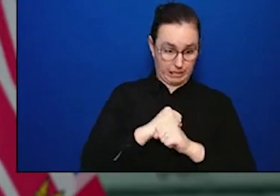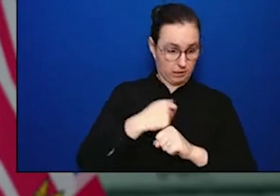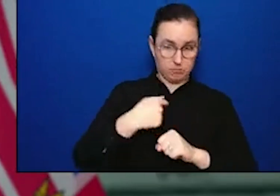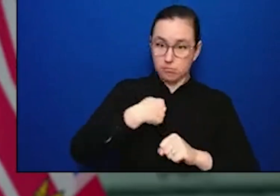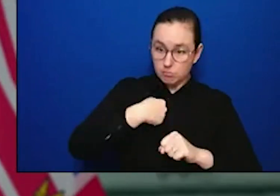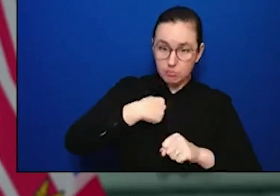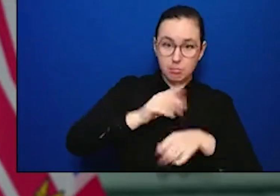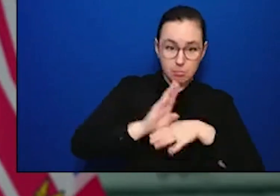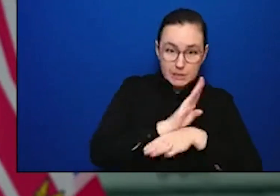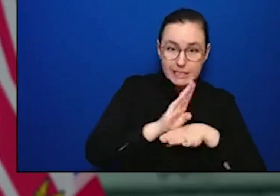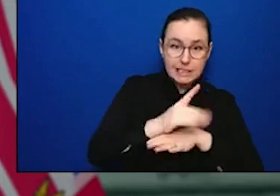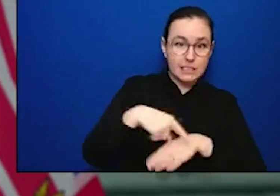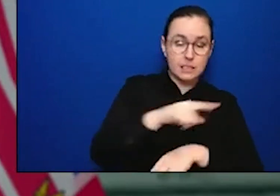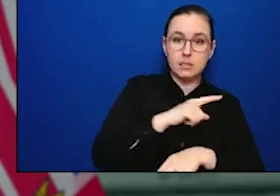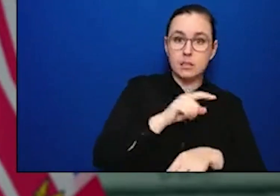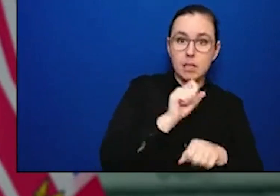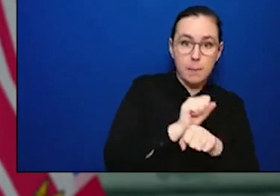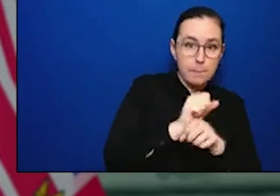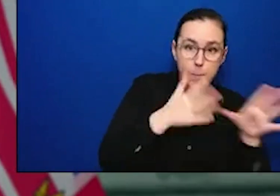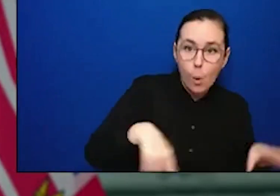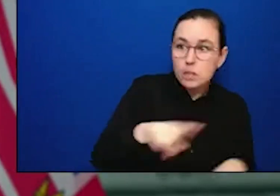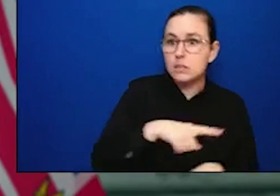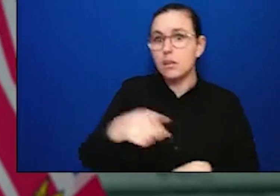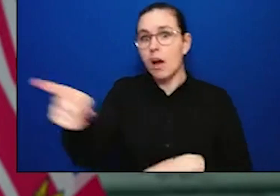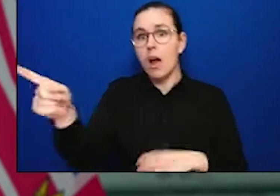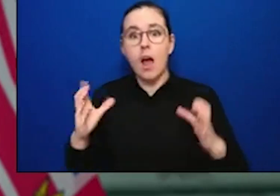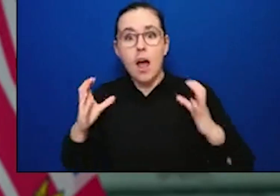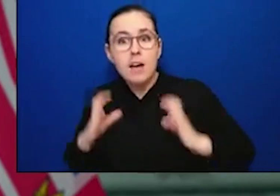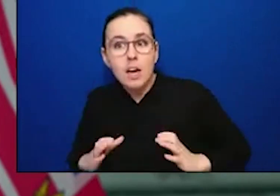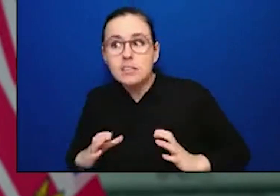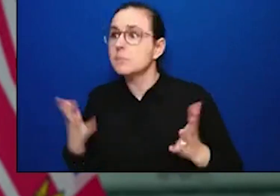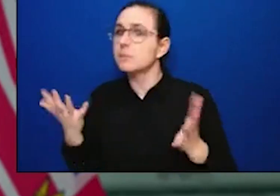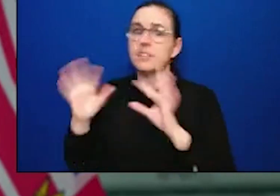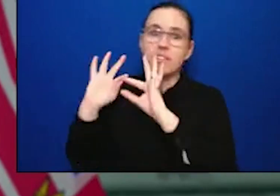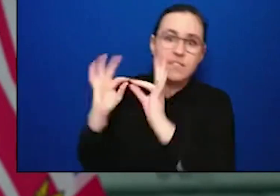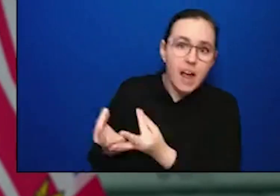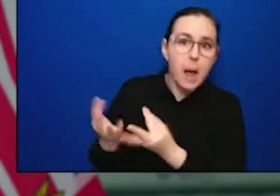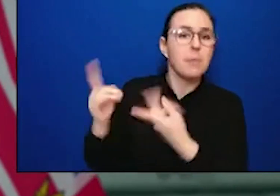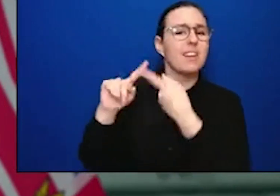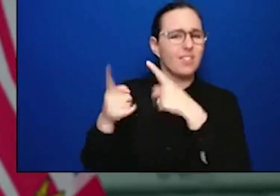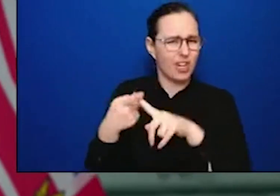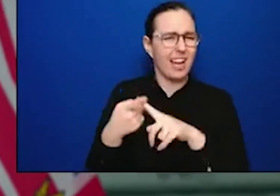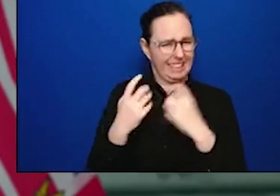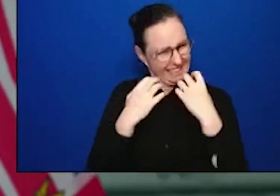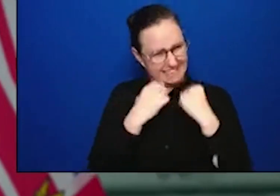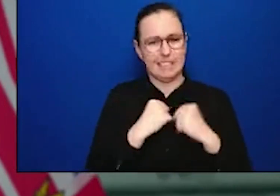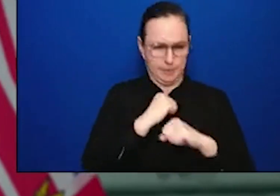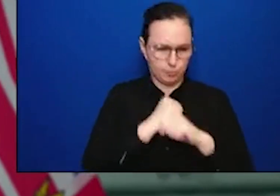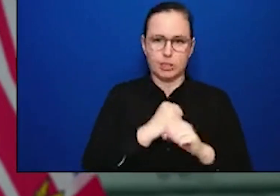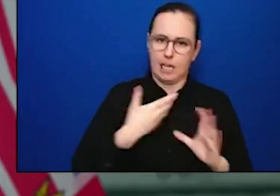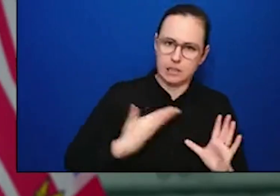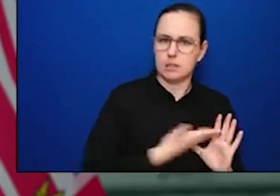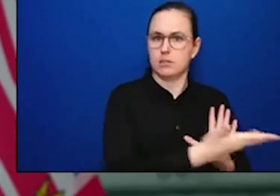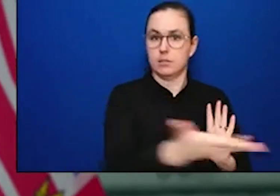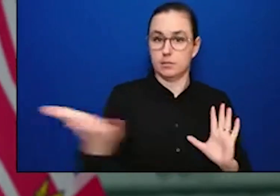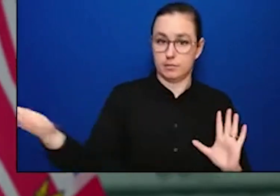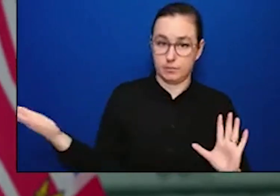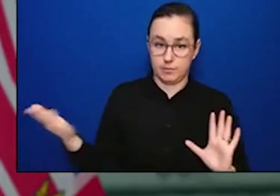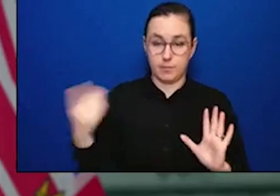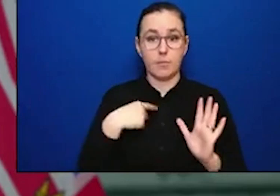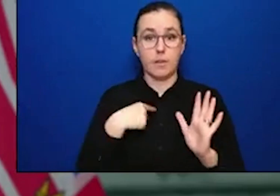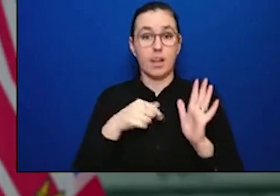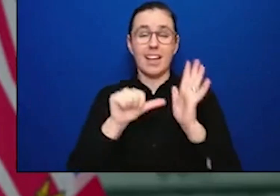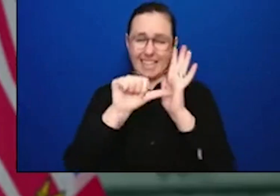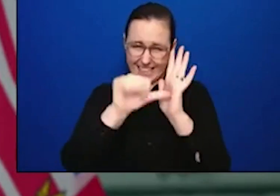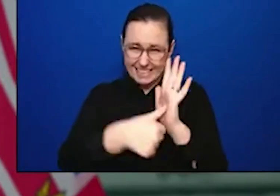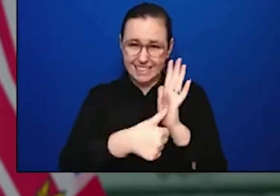friends. Every layer of protection is not 100% effective. It's putting these pieces together that gives